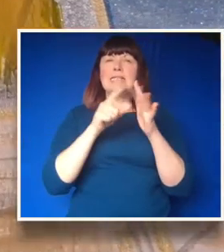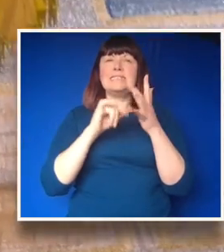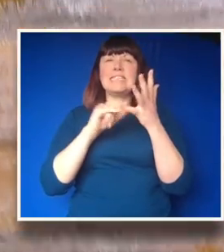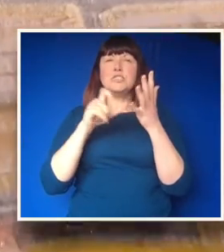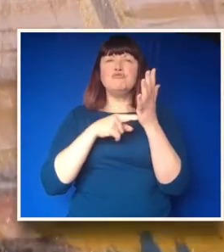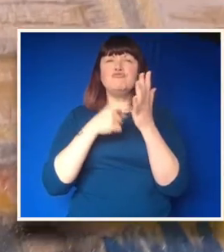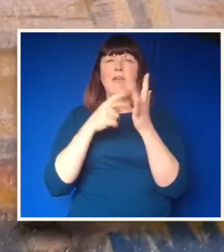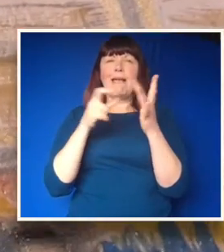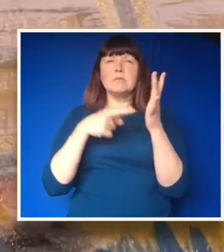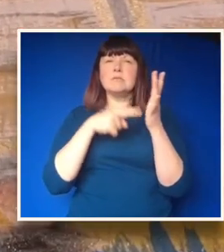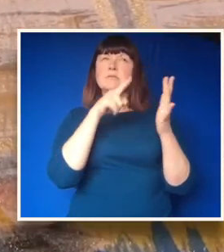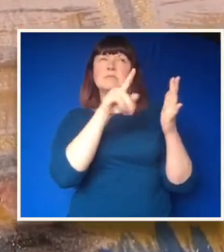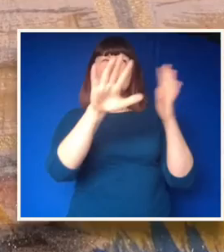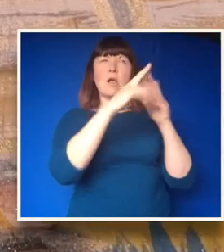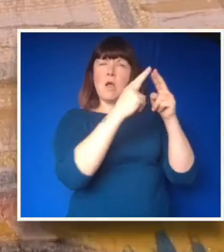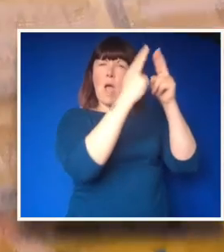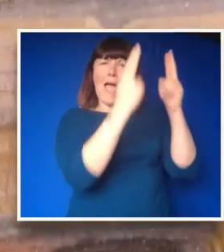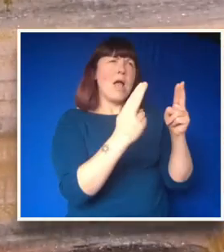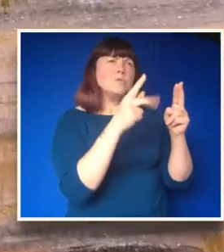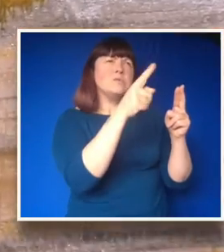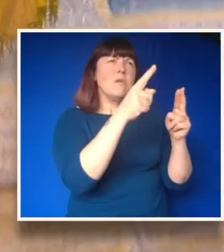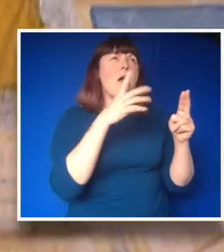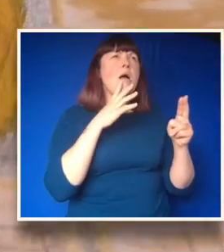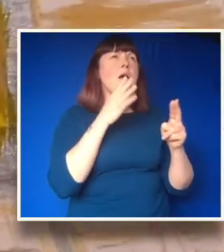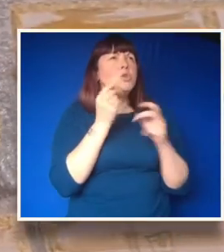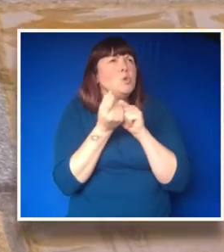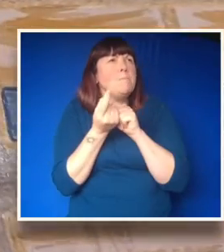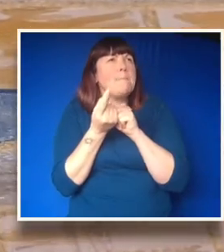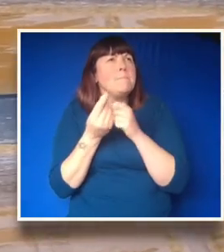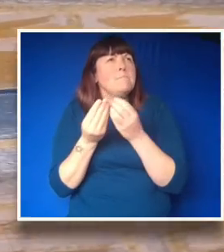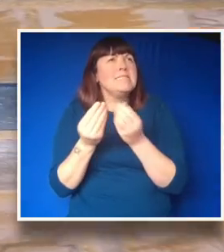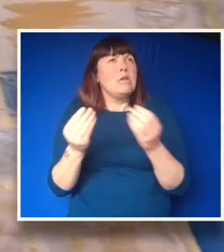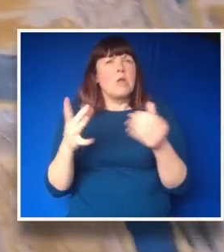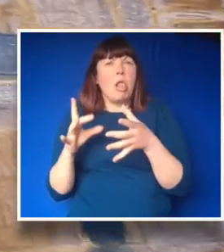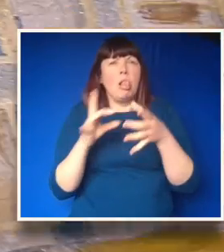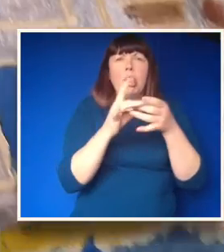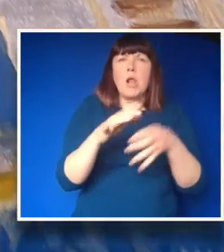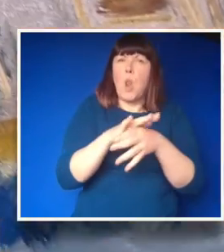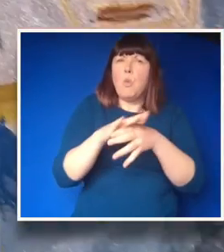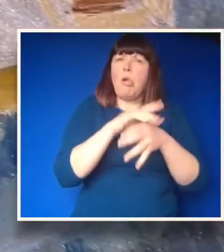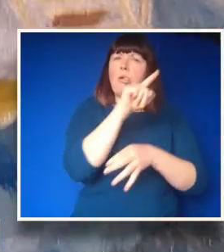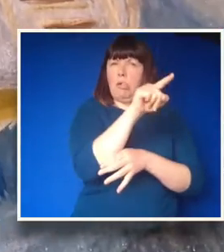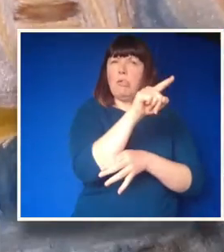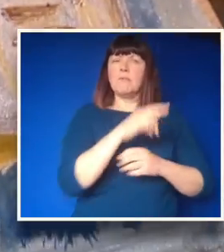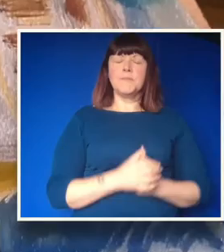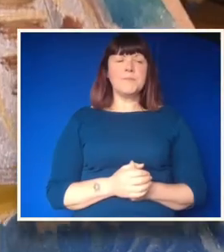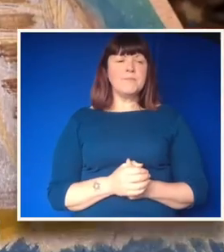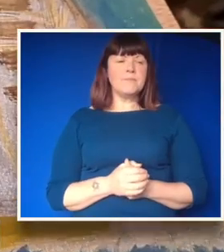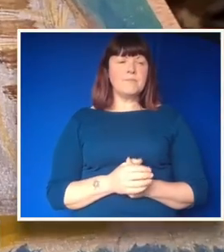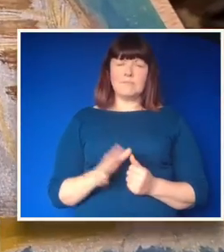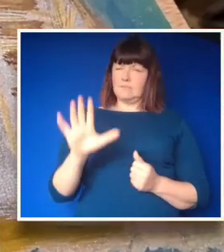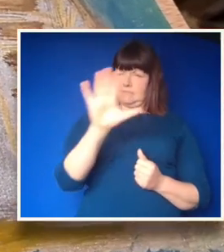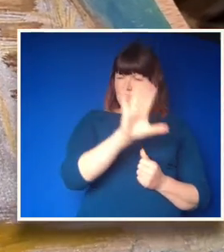were built out of the locally resourced materials, which I really like. I also like the fact that it kind of blends